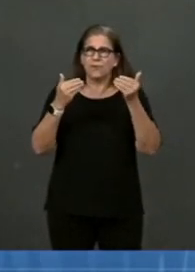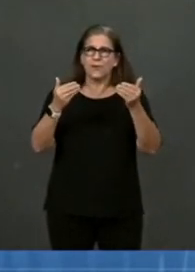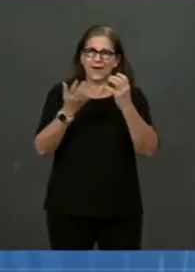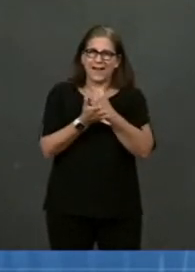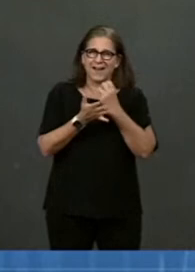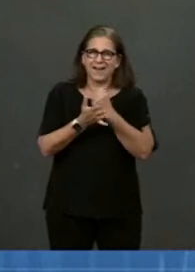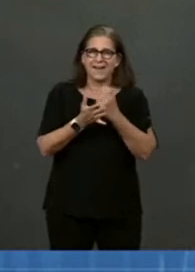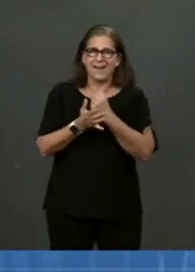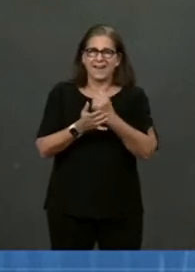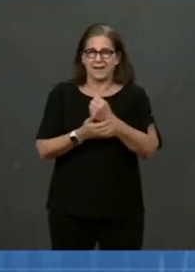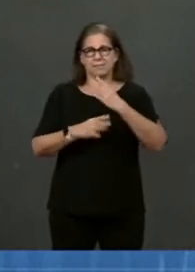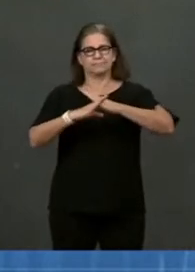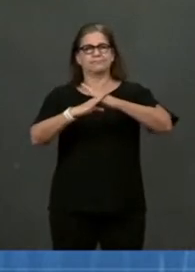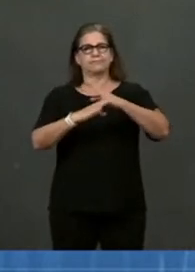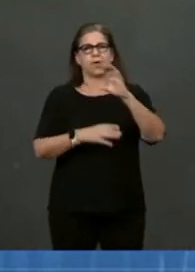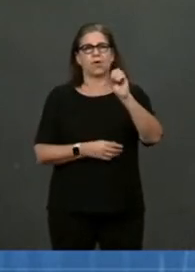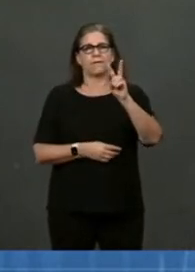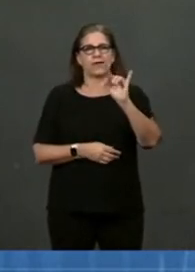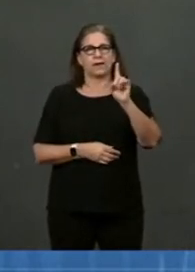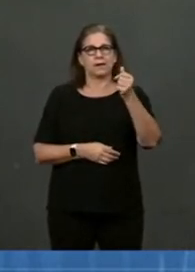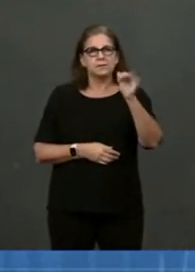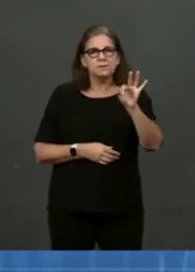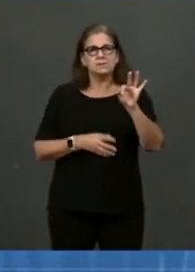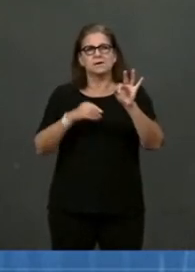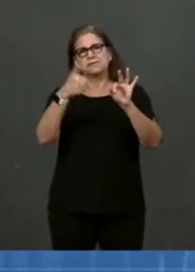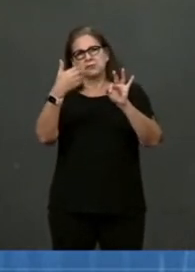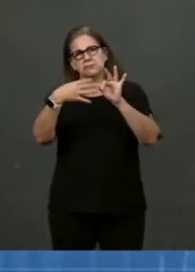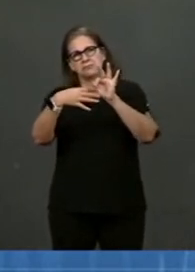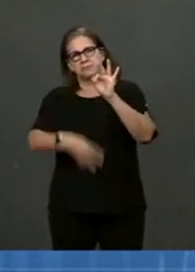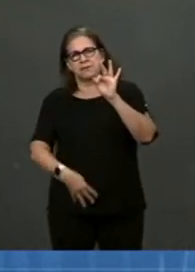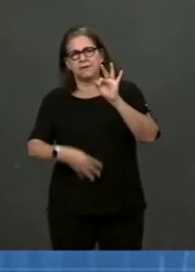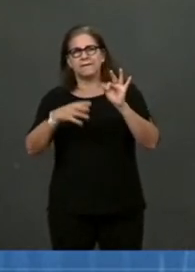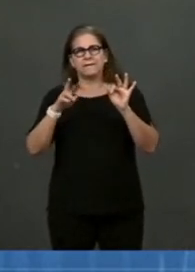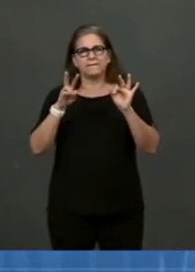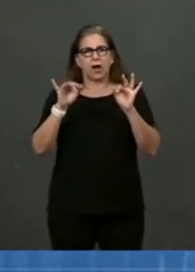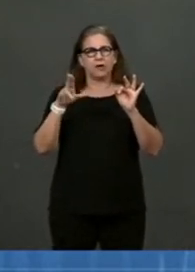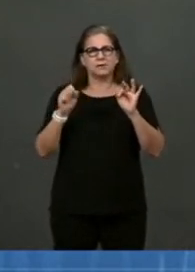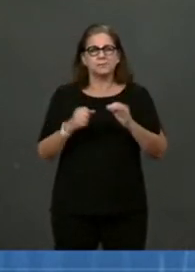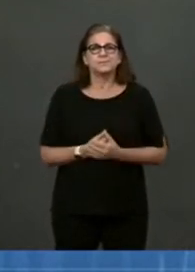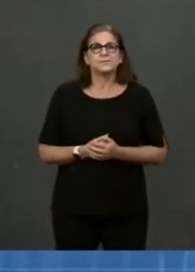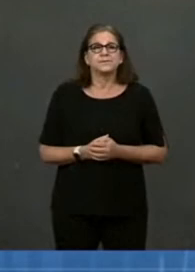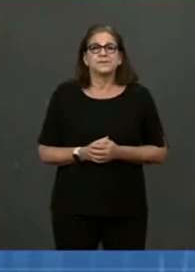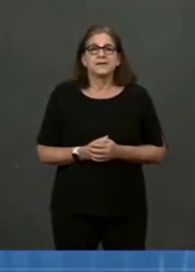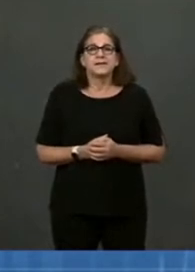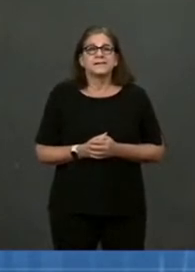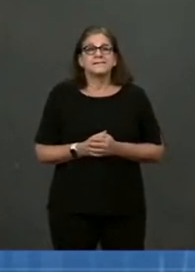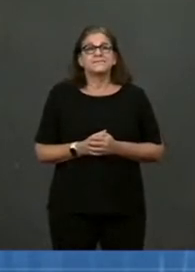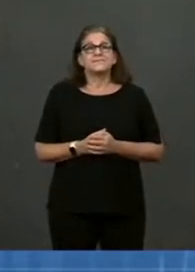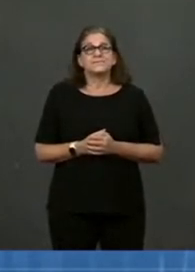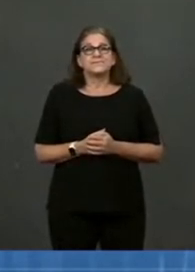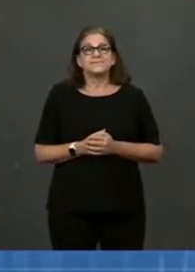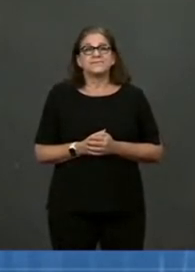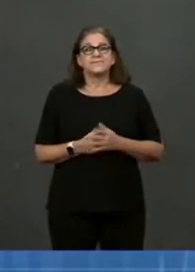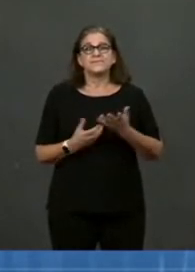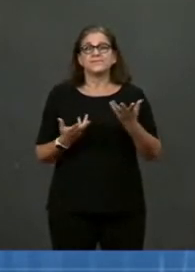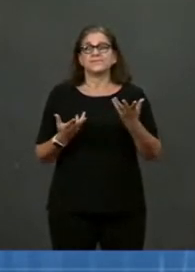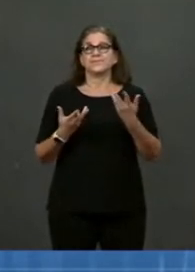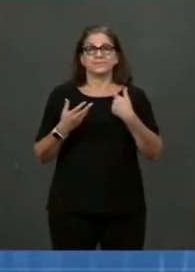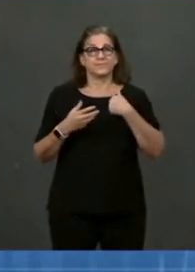heard me say before, we will not boost our way out of this pandemic, and no vaccine, even a boosted vaccine,